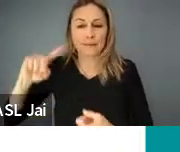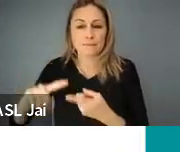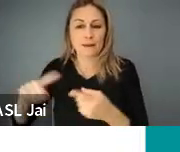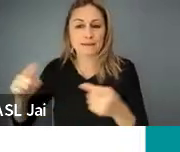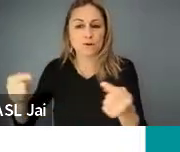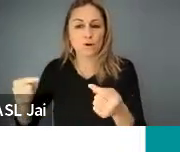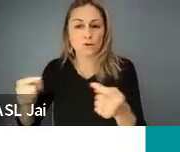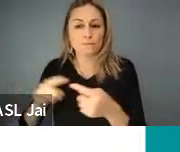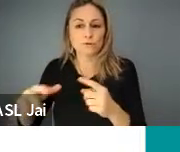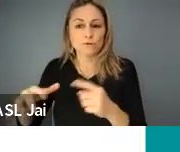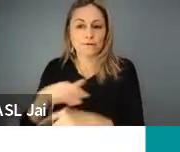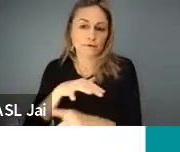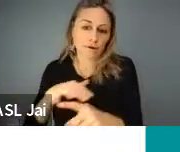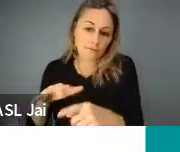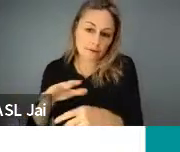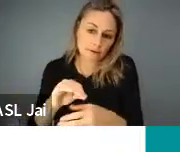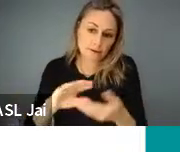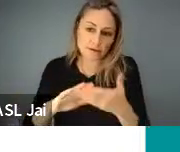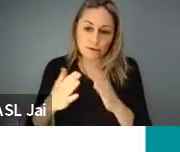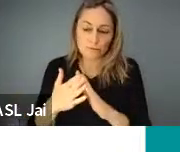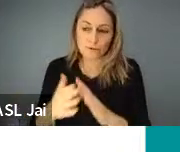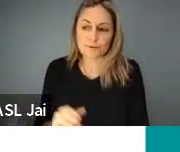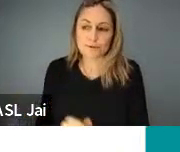to the environment and the community.